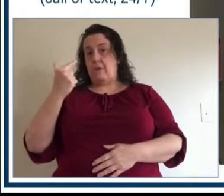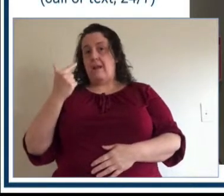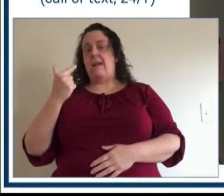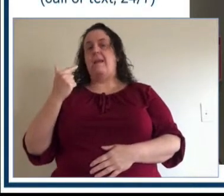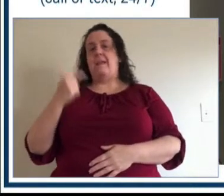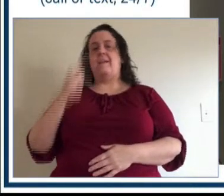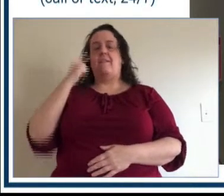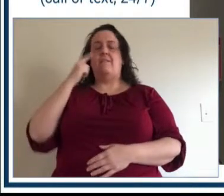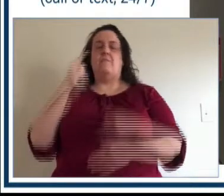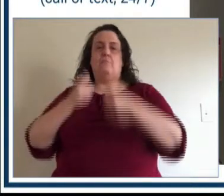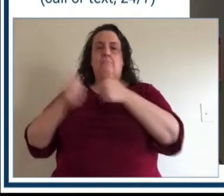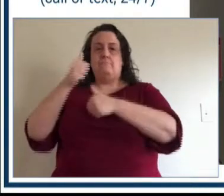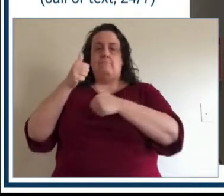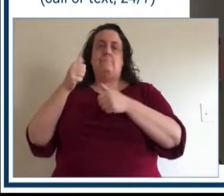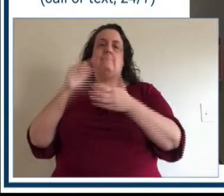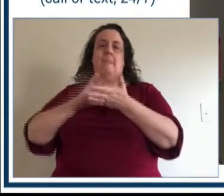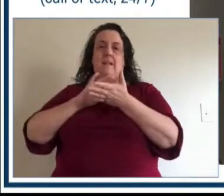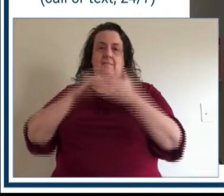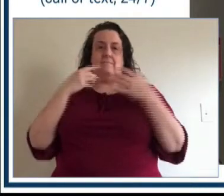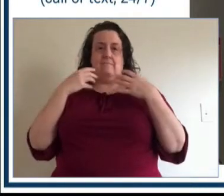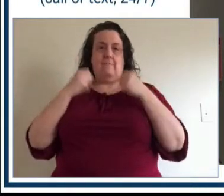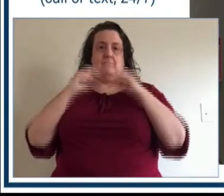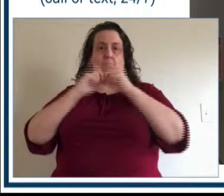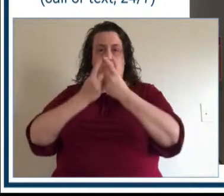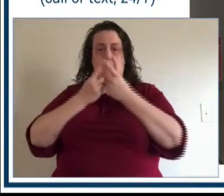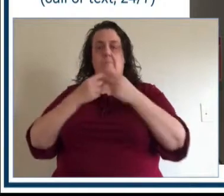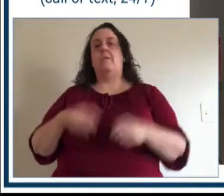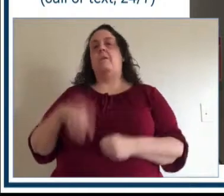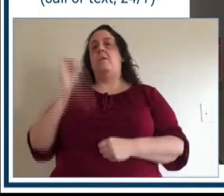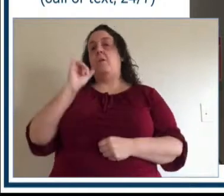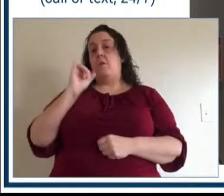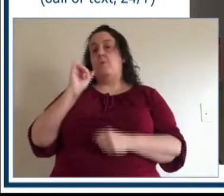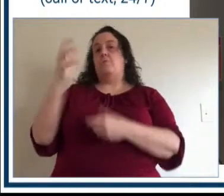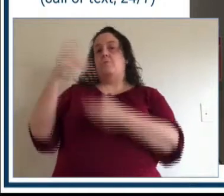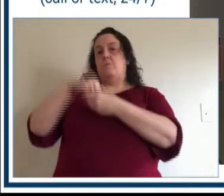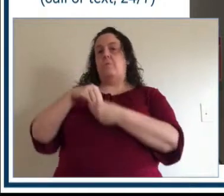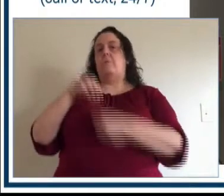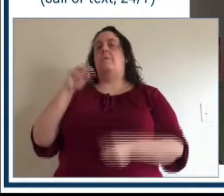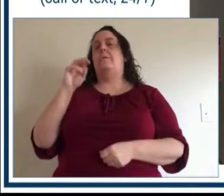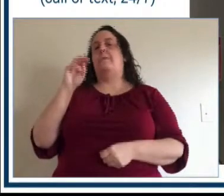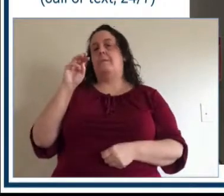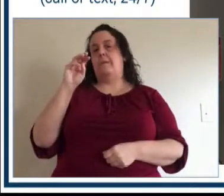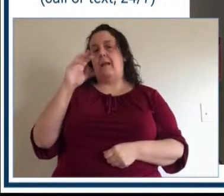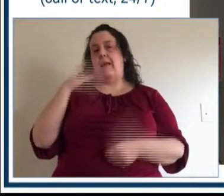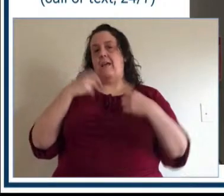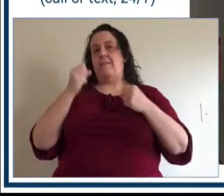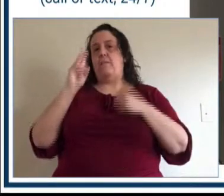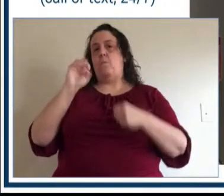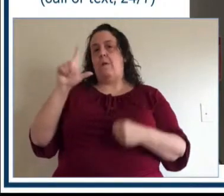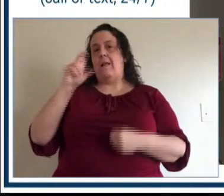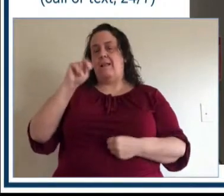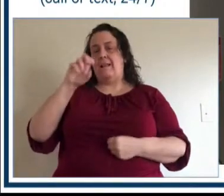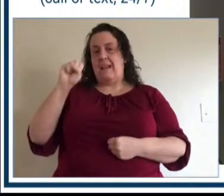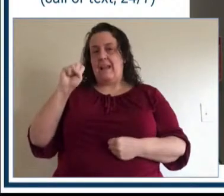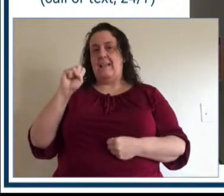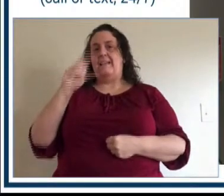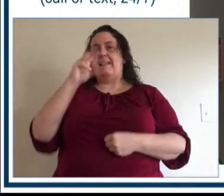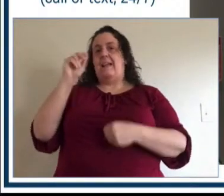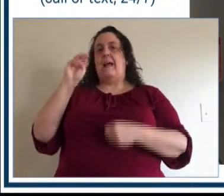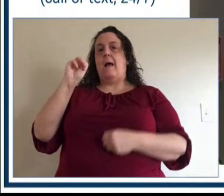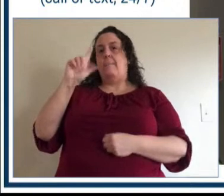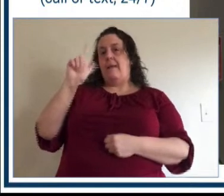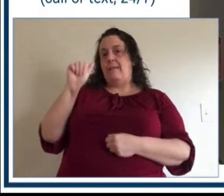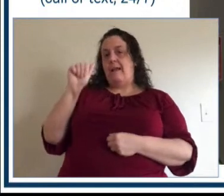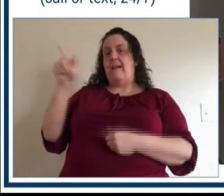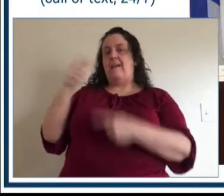the Honourable Michelle Thompson, Minister of Health and Wellness, and MLA for Antigonish. She's joining us by Zoom from Antigonish.